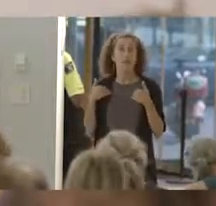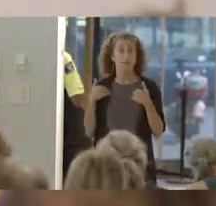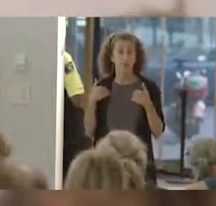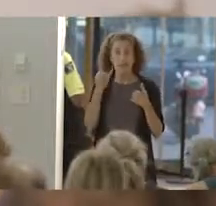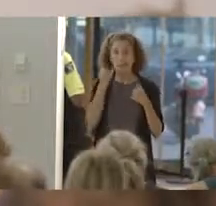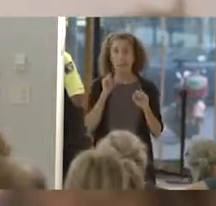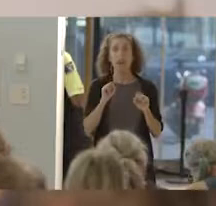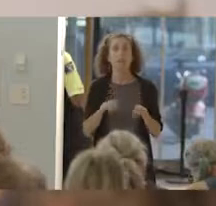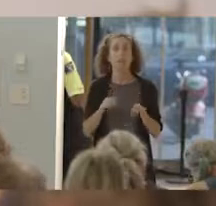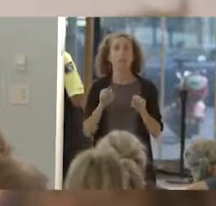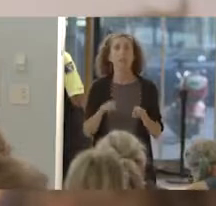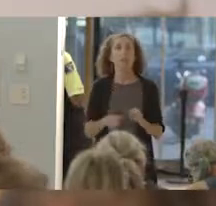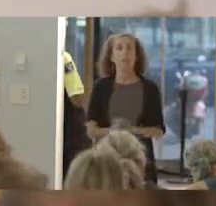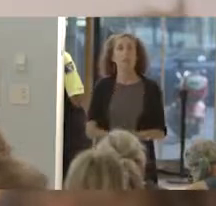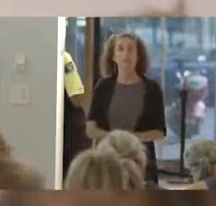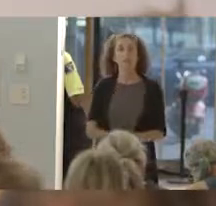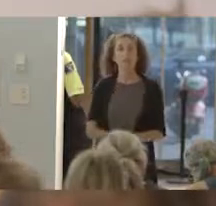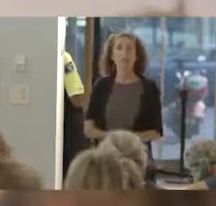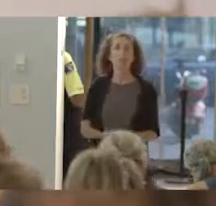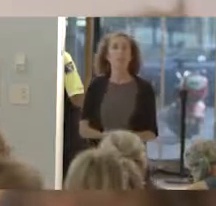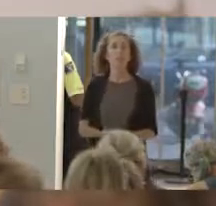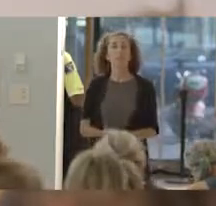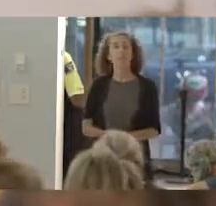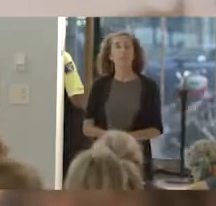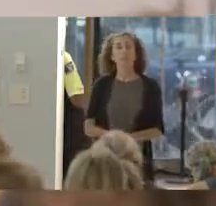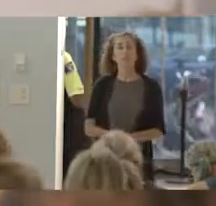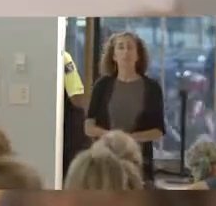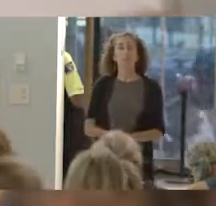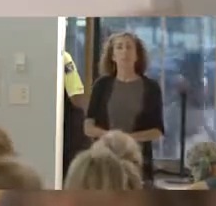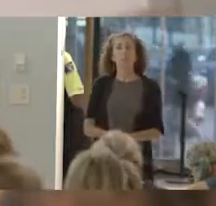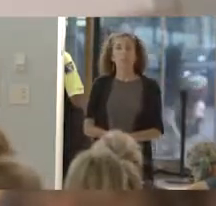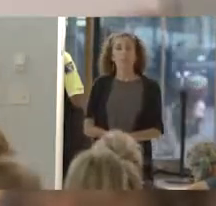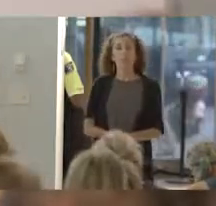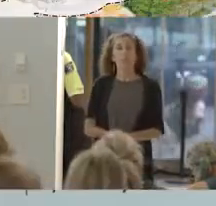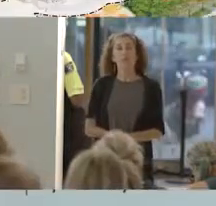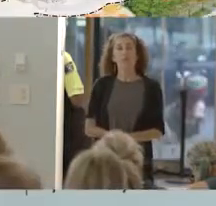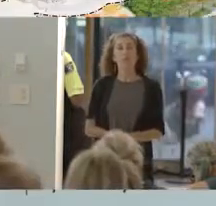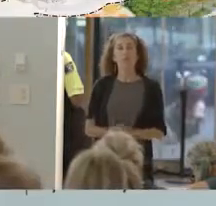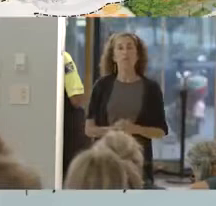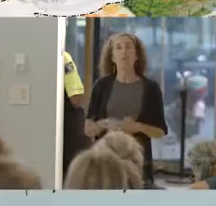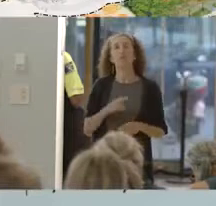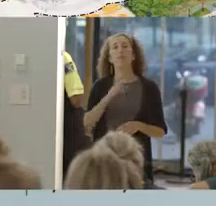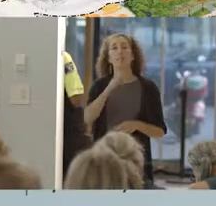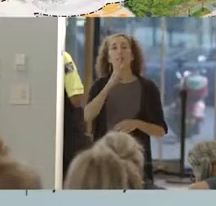can. The construction of that flood protection system in the back of the park, however,